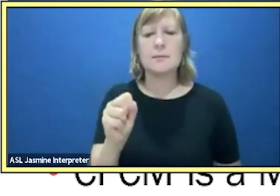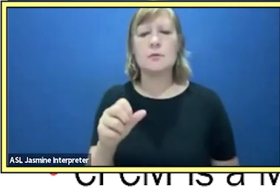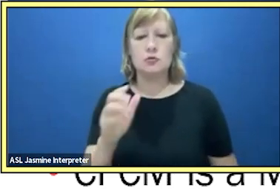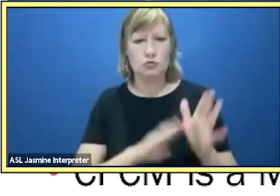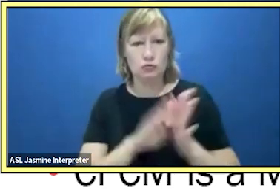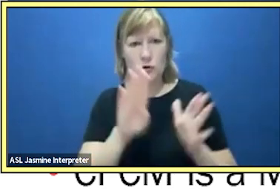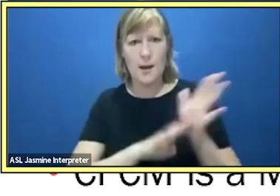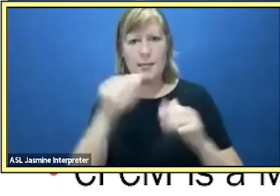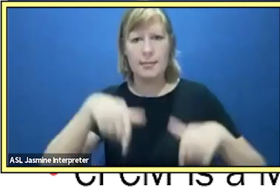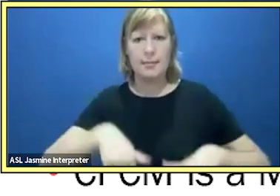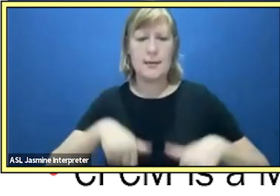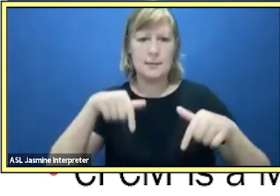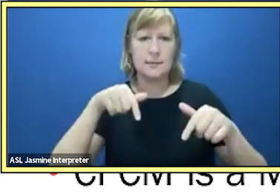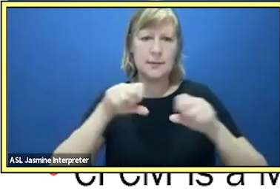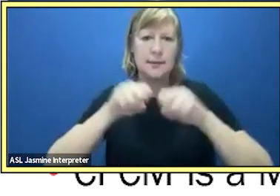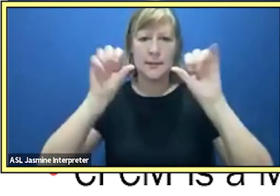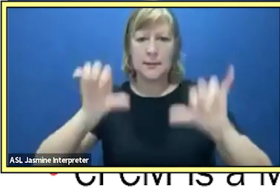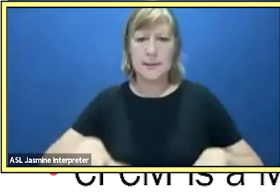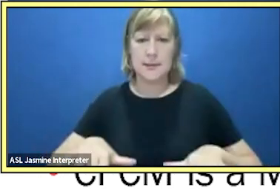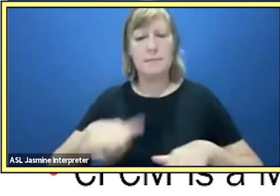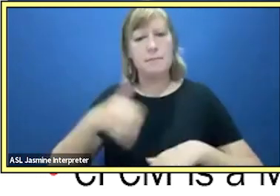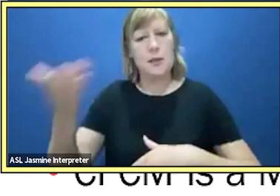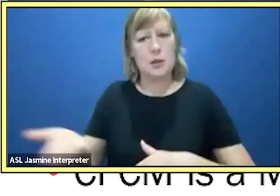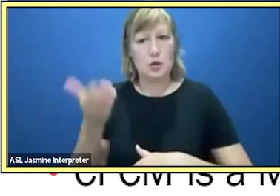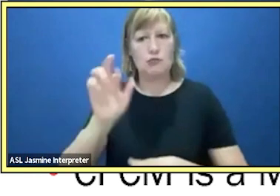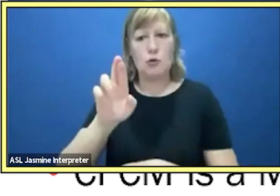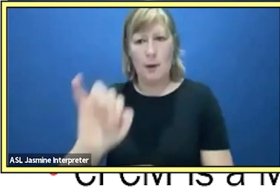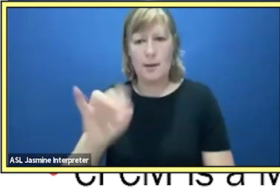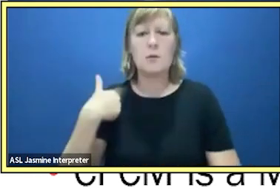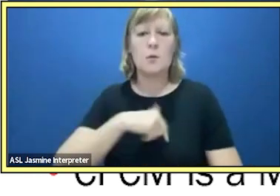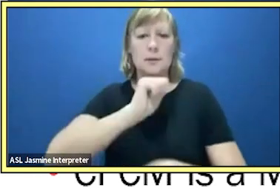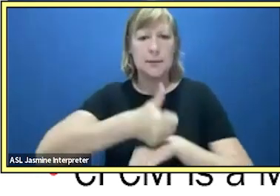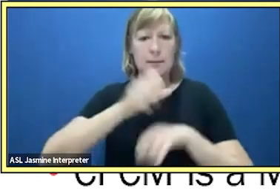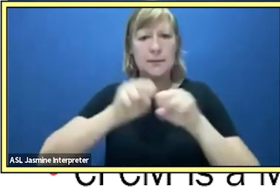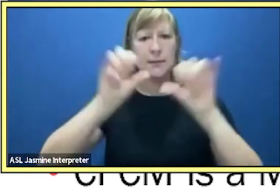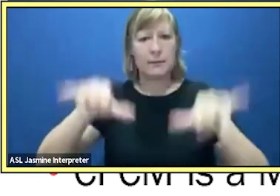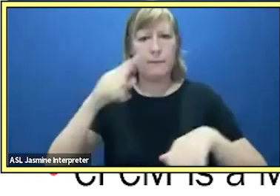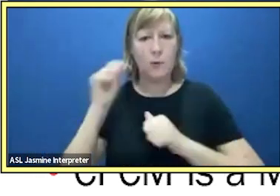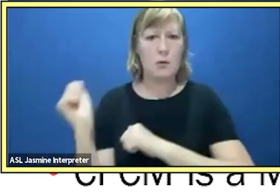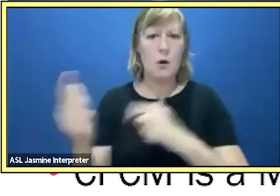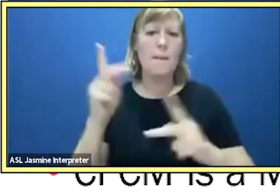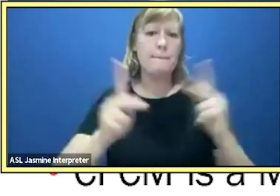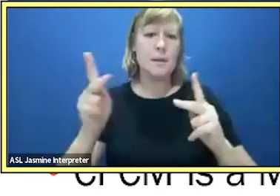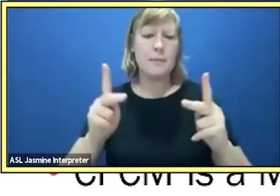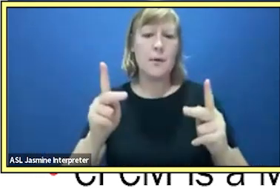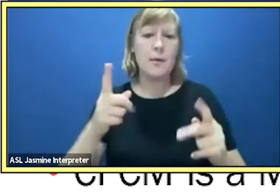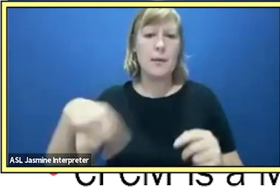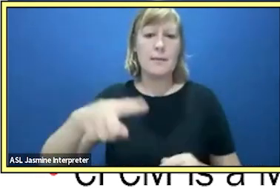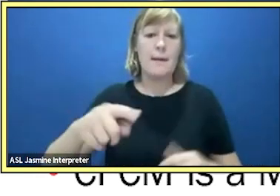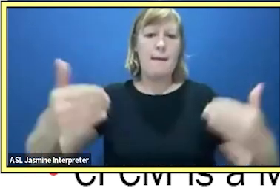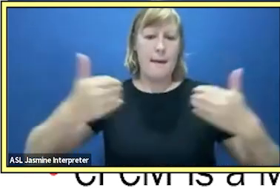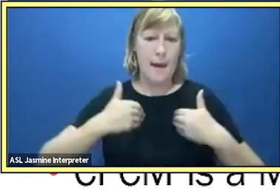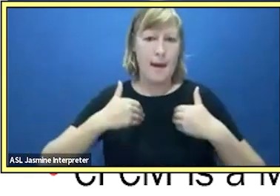Services, to create this system in Rhode Island. We are creating this system for everyone that